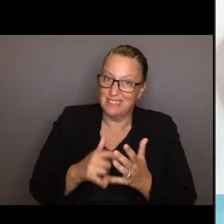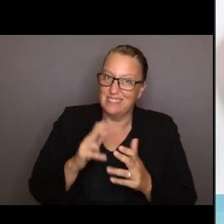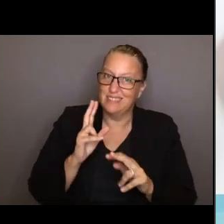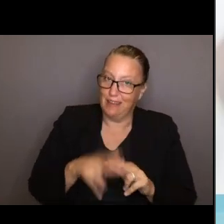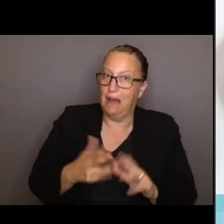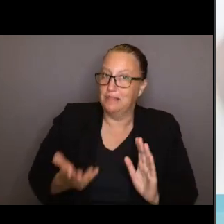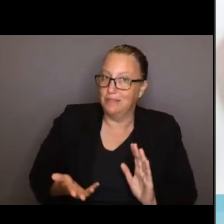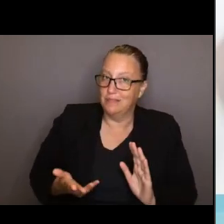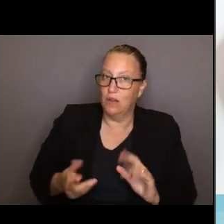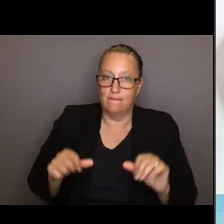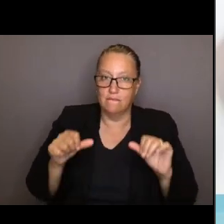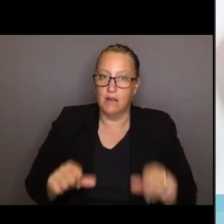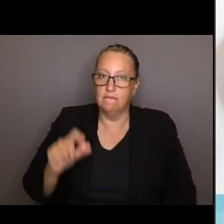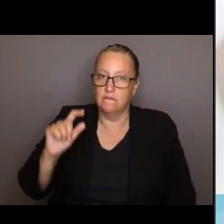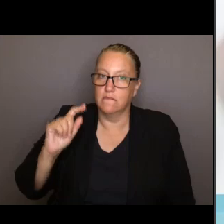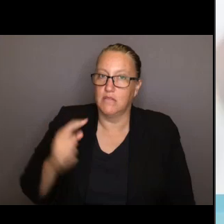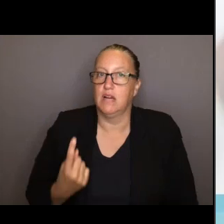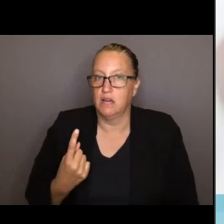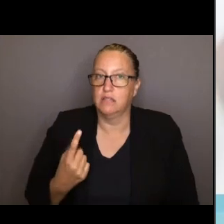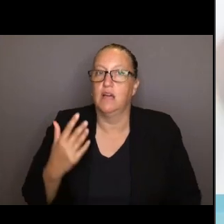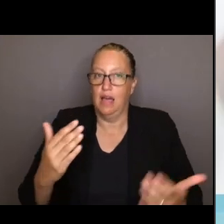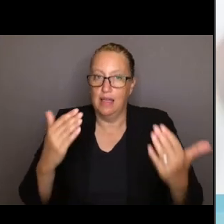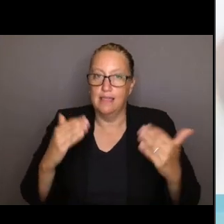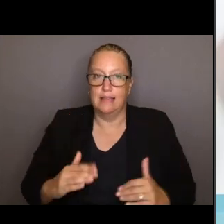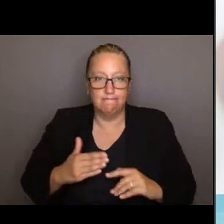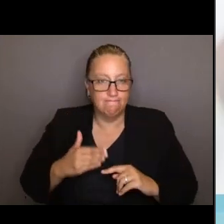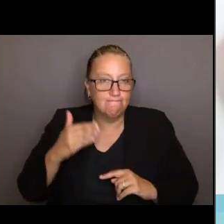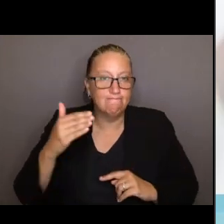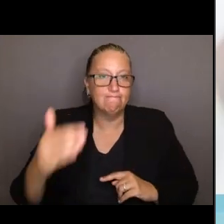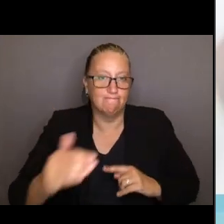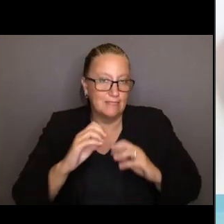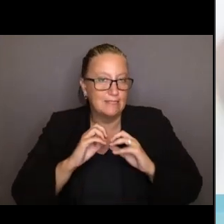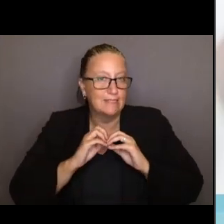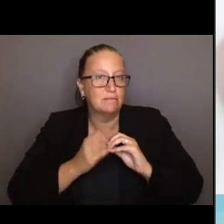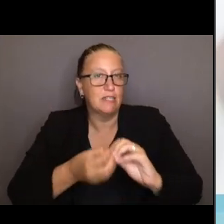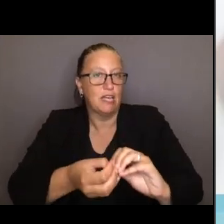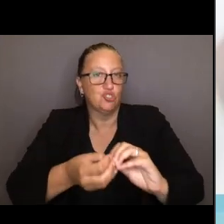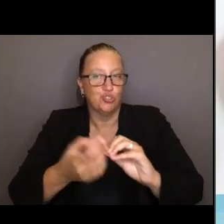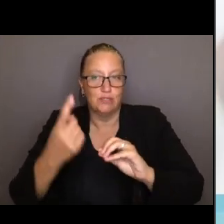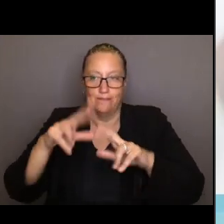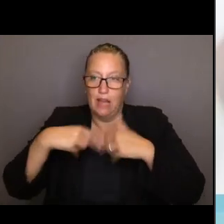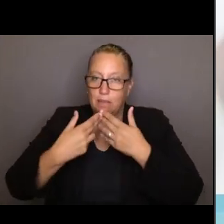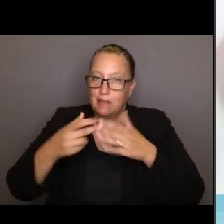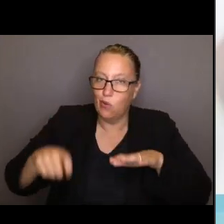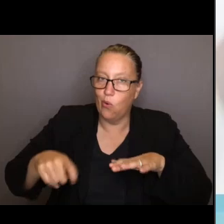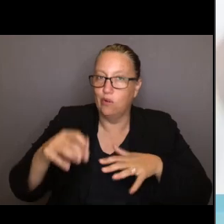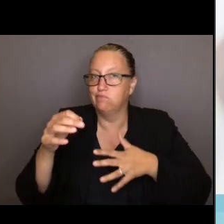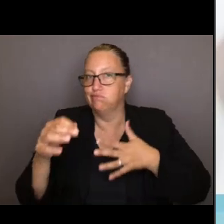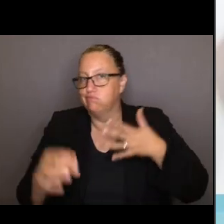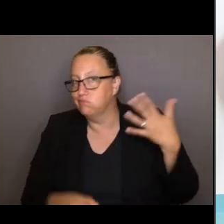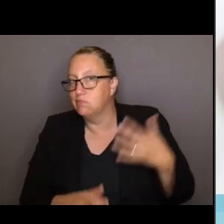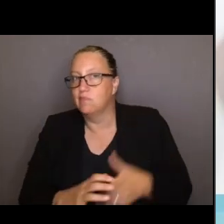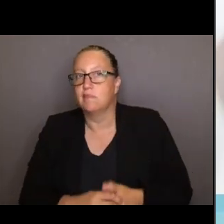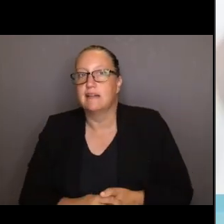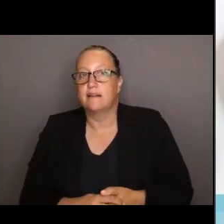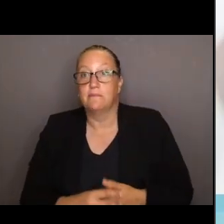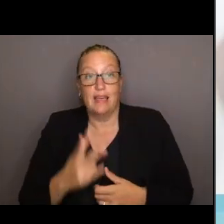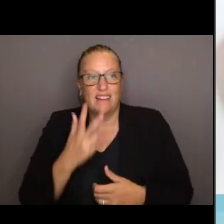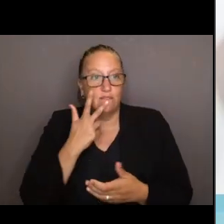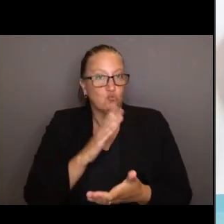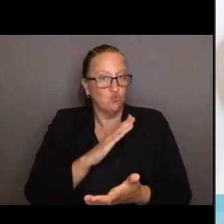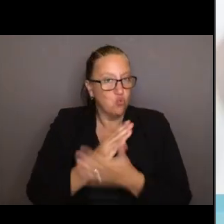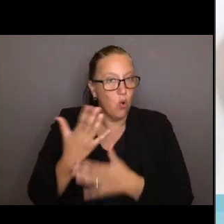first, and then start along the mediation road and then the family court if needed. So if there's a legitimate